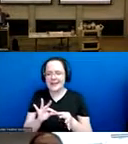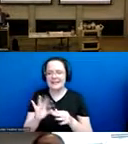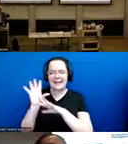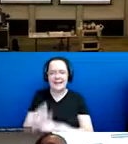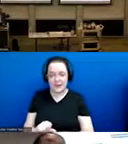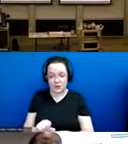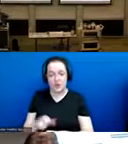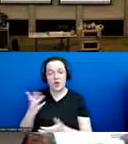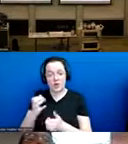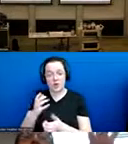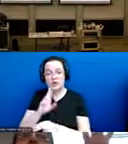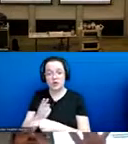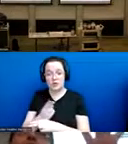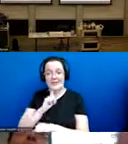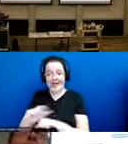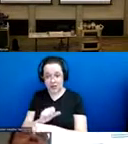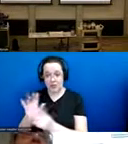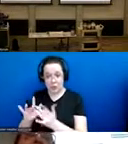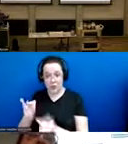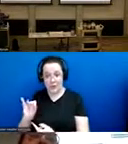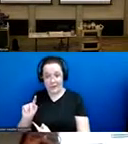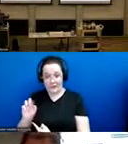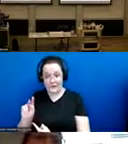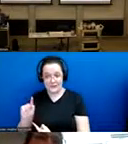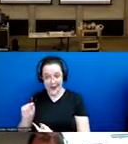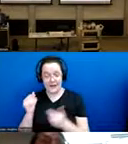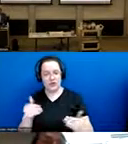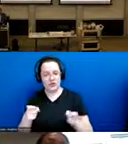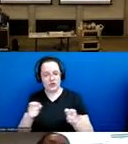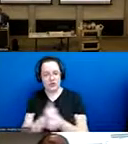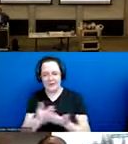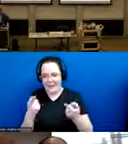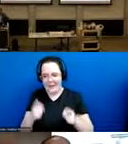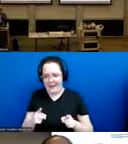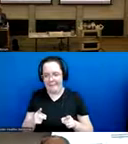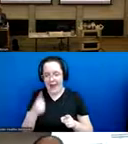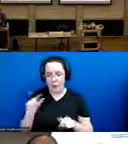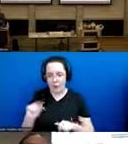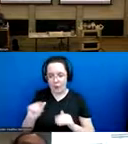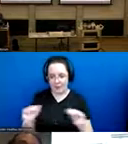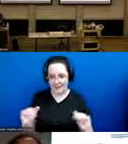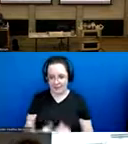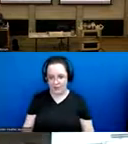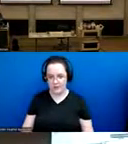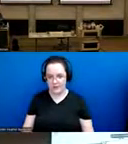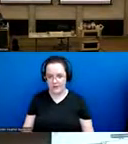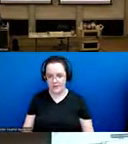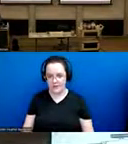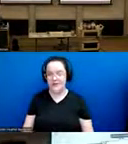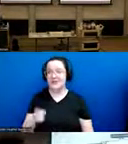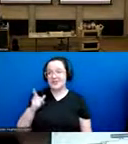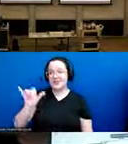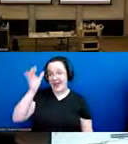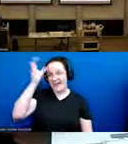the TCP/IP protocol, to control everything that is happening at the quantum level, right? This will be a concept of what now people are calling